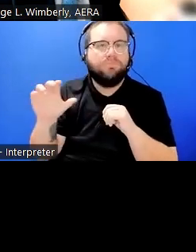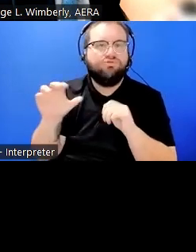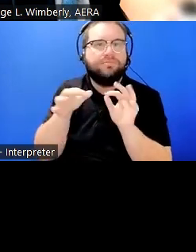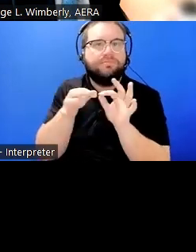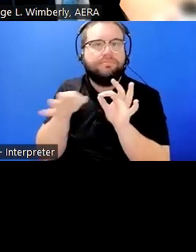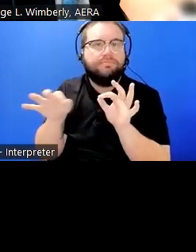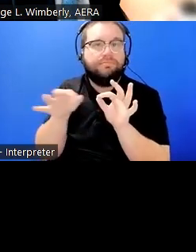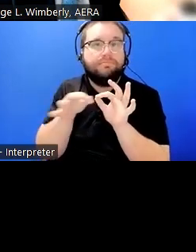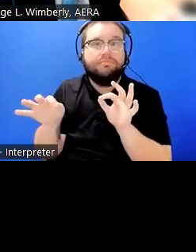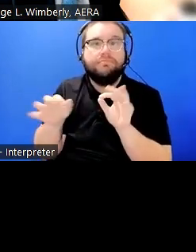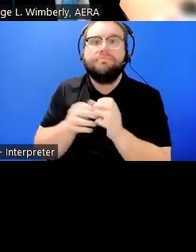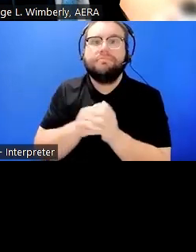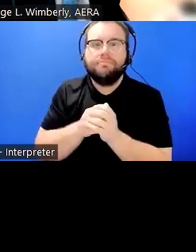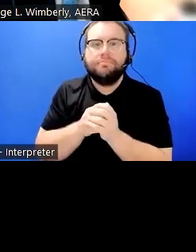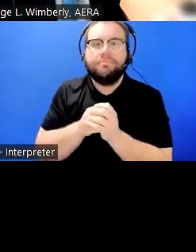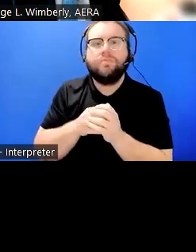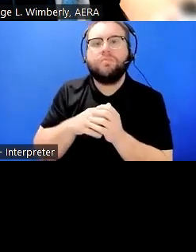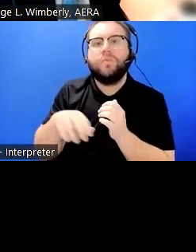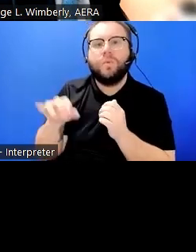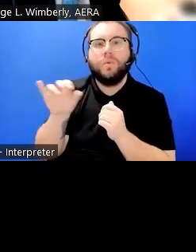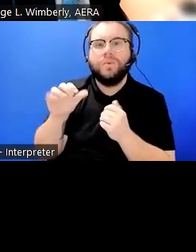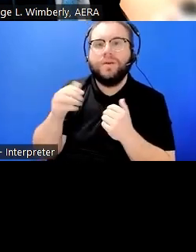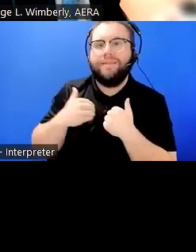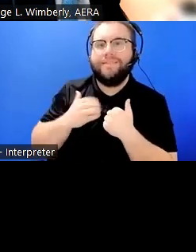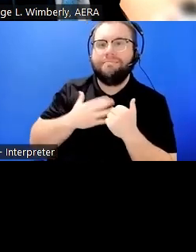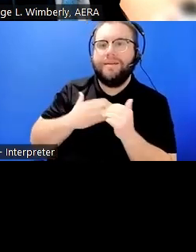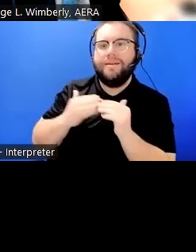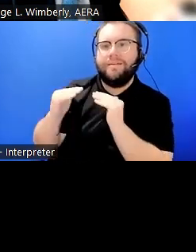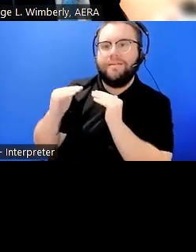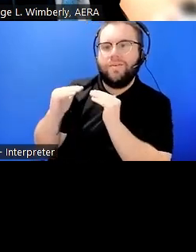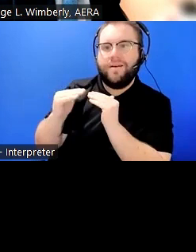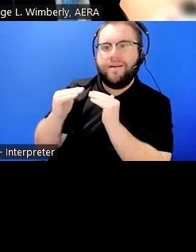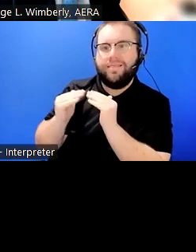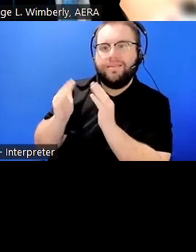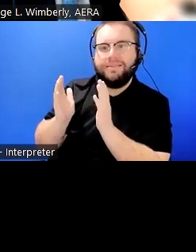Also, I am joined by my colleague, Ayuola